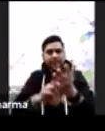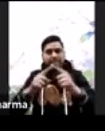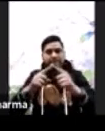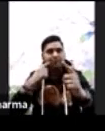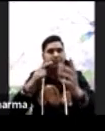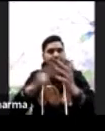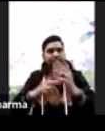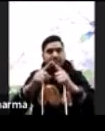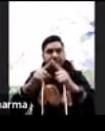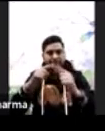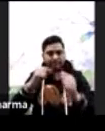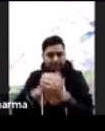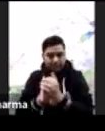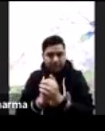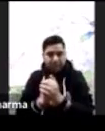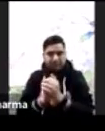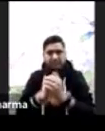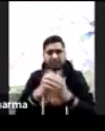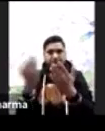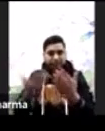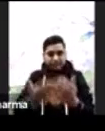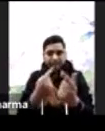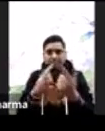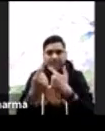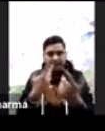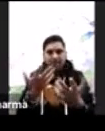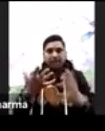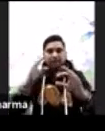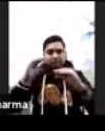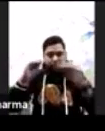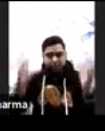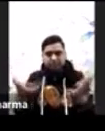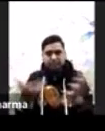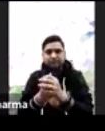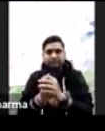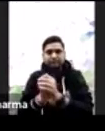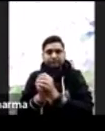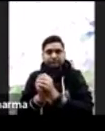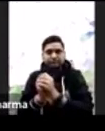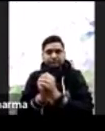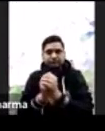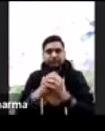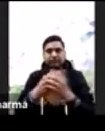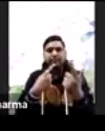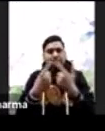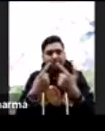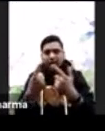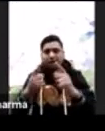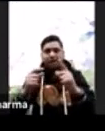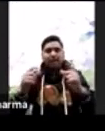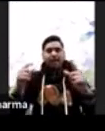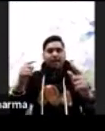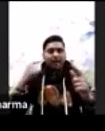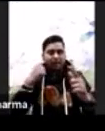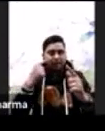Chief Industrialization and Automation Officer, inviting Ashwin to say a few words on digital inclusion